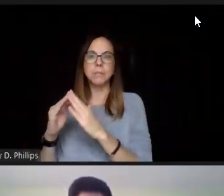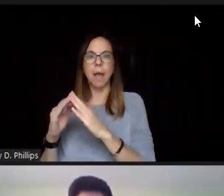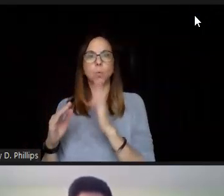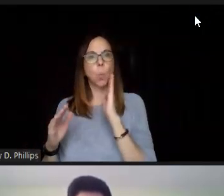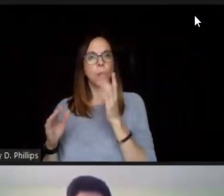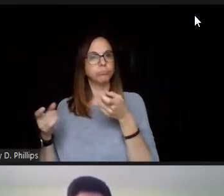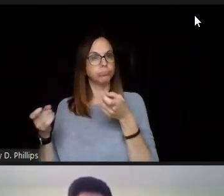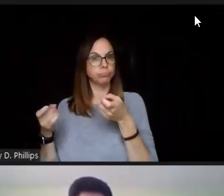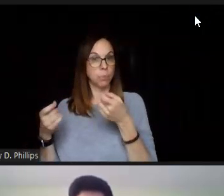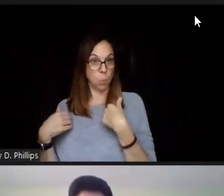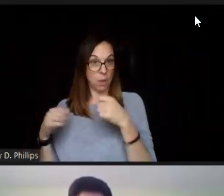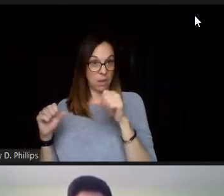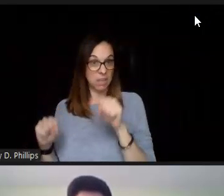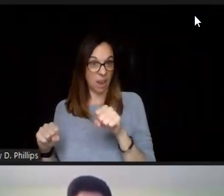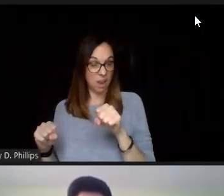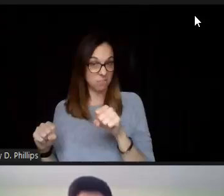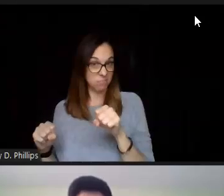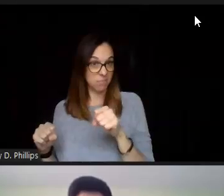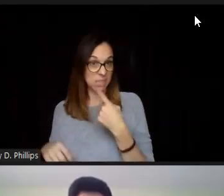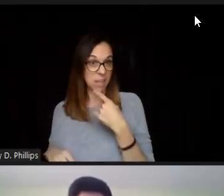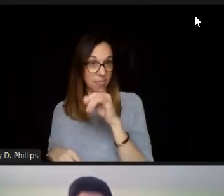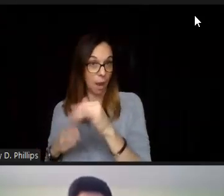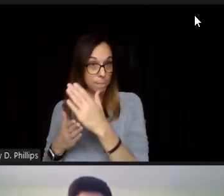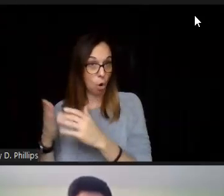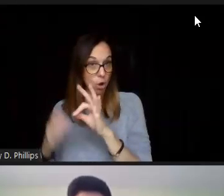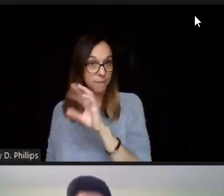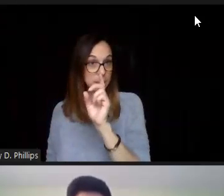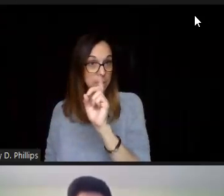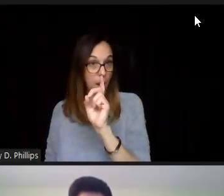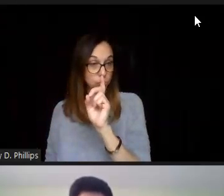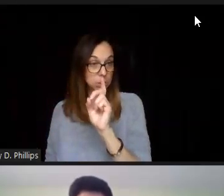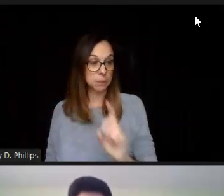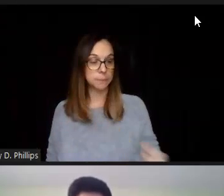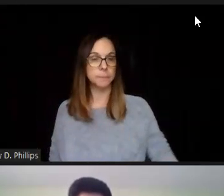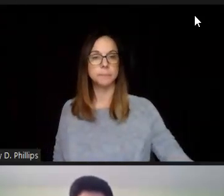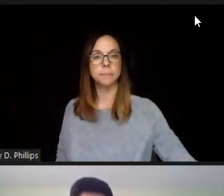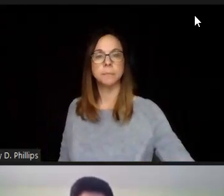run? Could we argue that's an element of democracy?